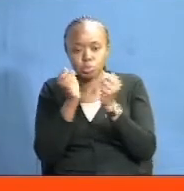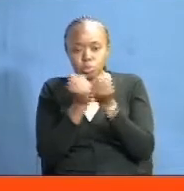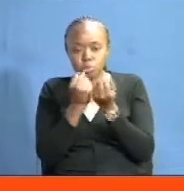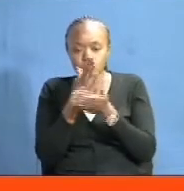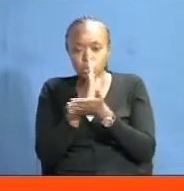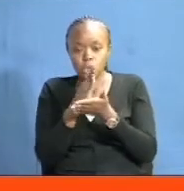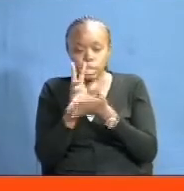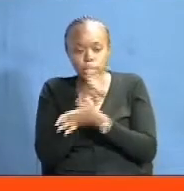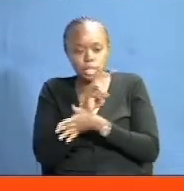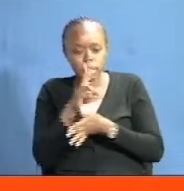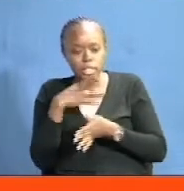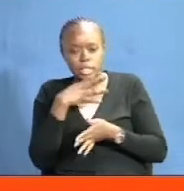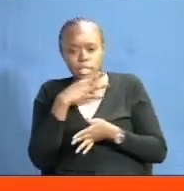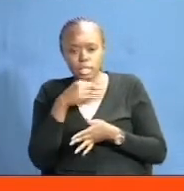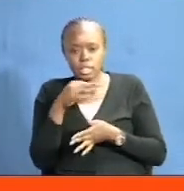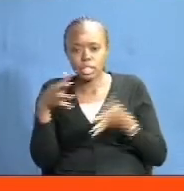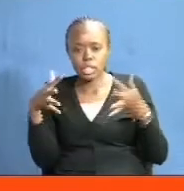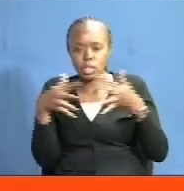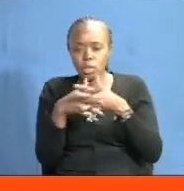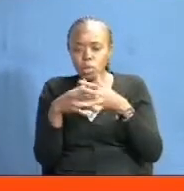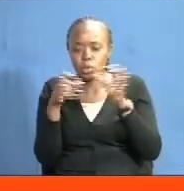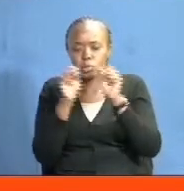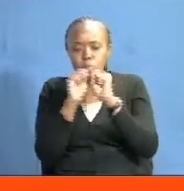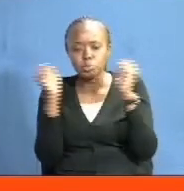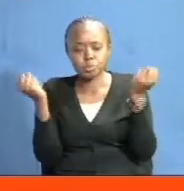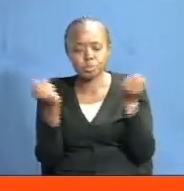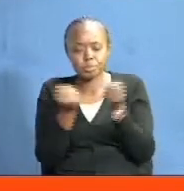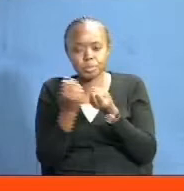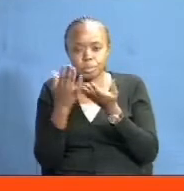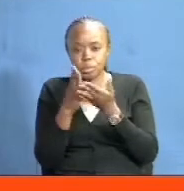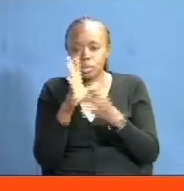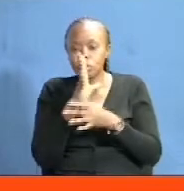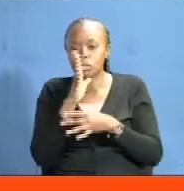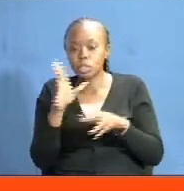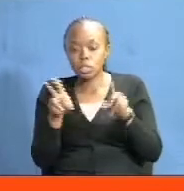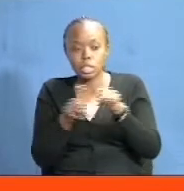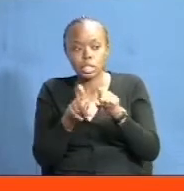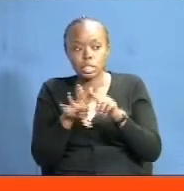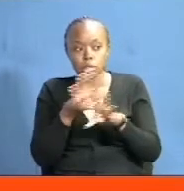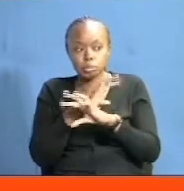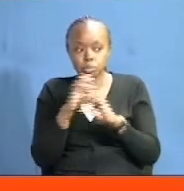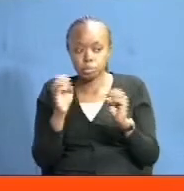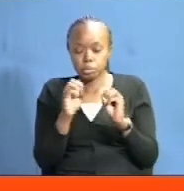that looks like the American electoral college system, though totally not exactly the same.